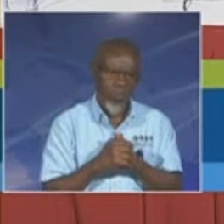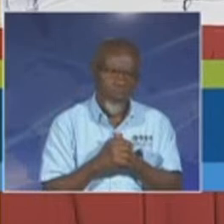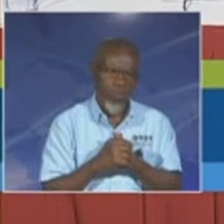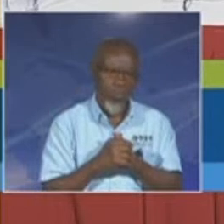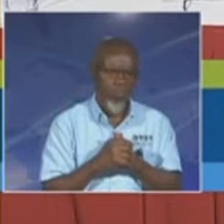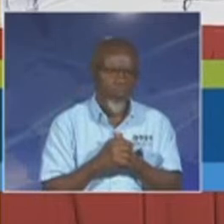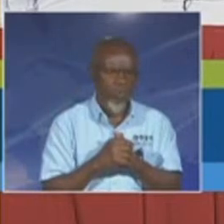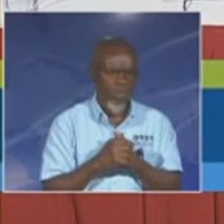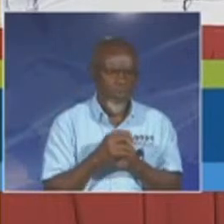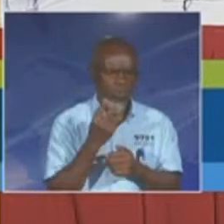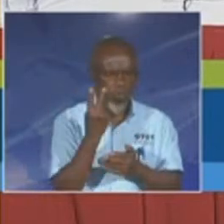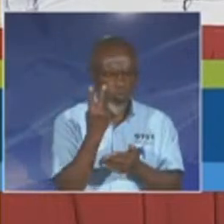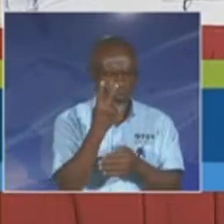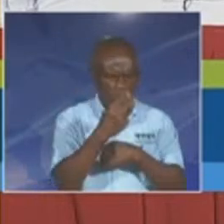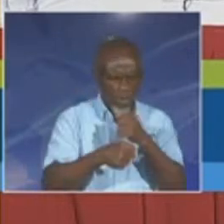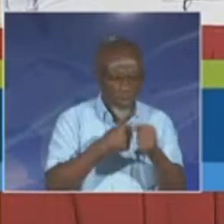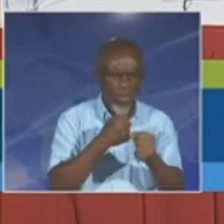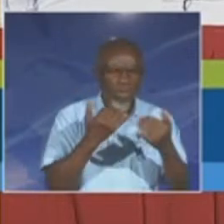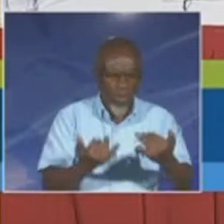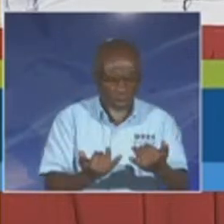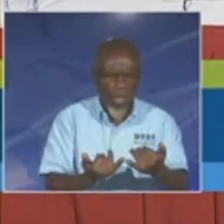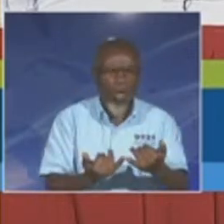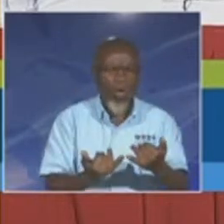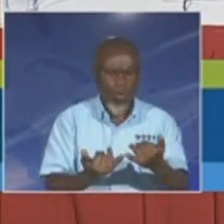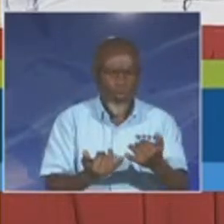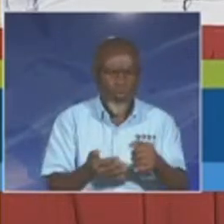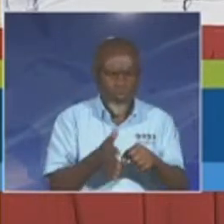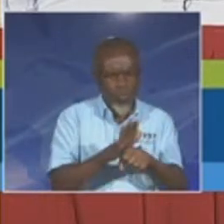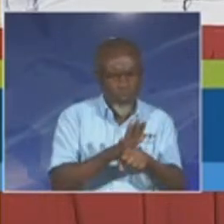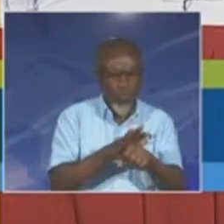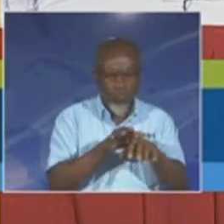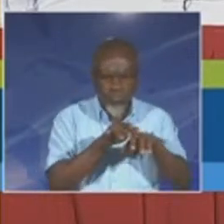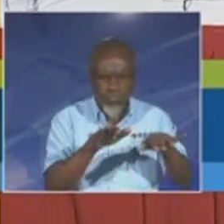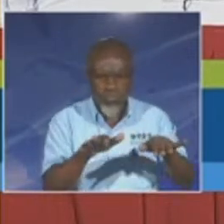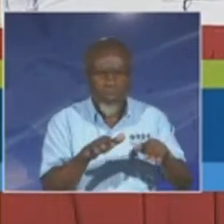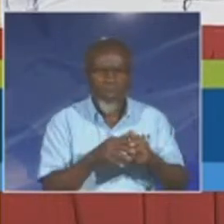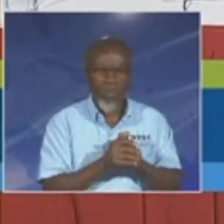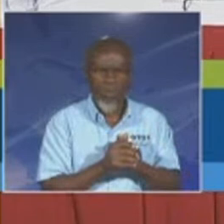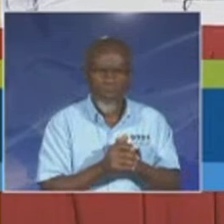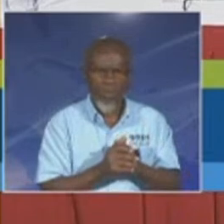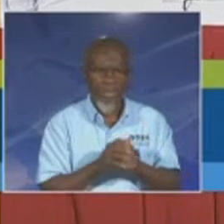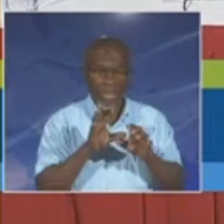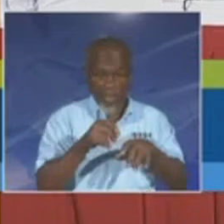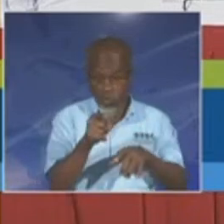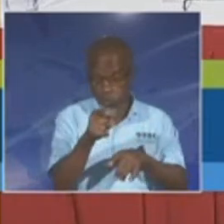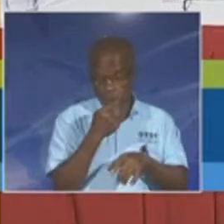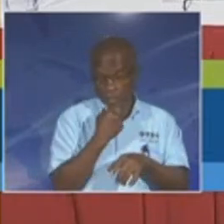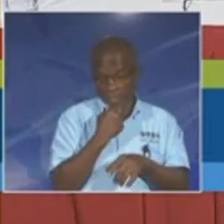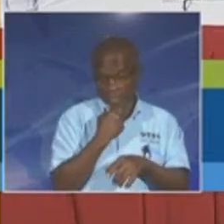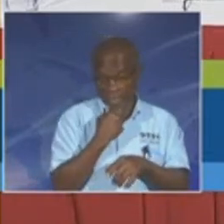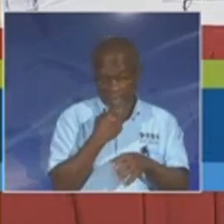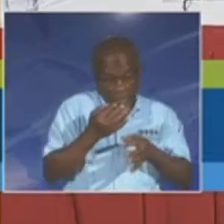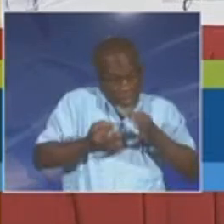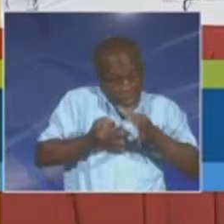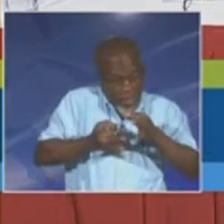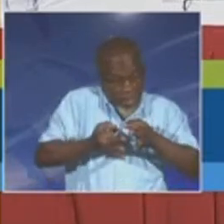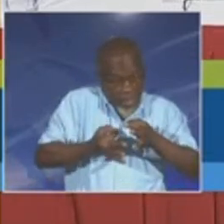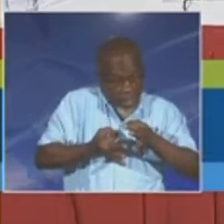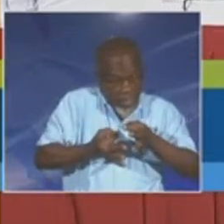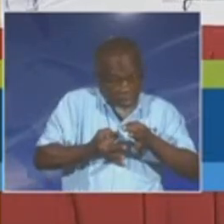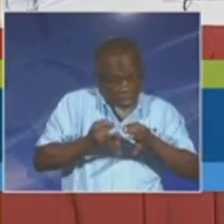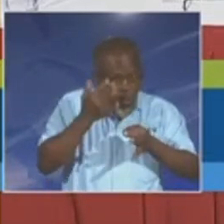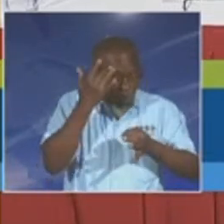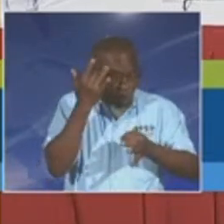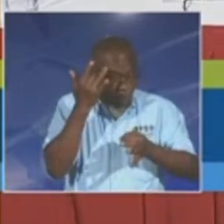the pandemic, and I haven't heard any information on this. Are you able to tell us if and why it's being